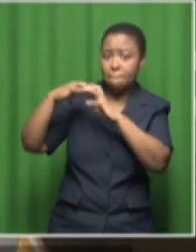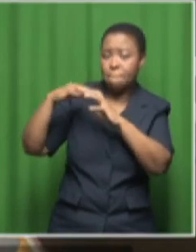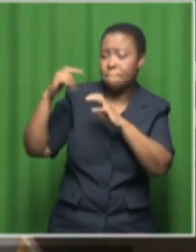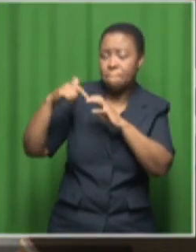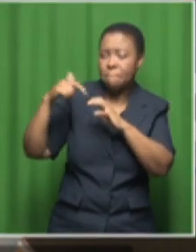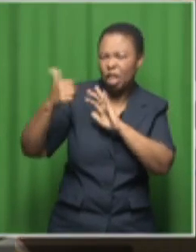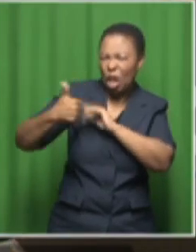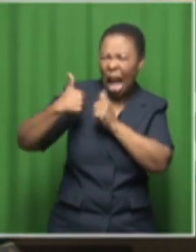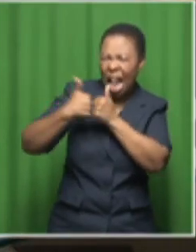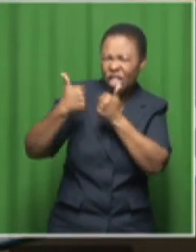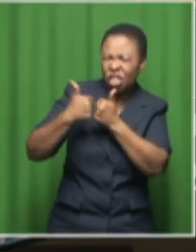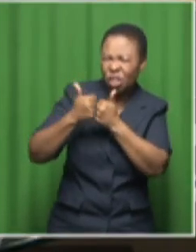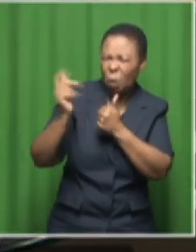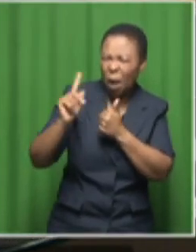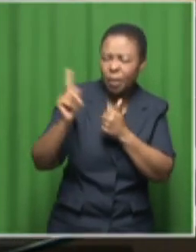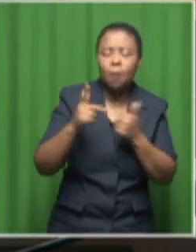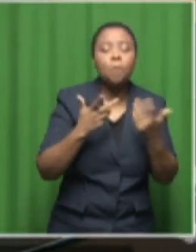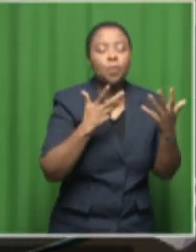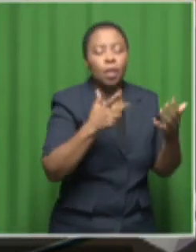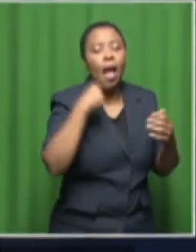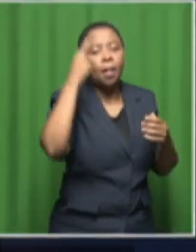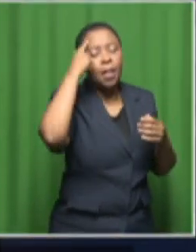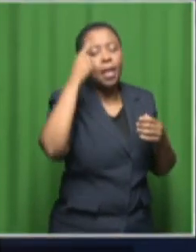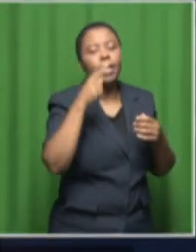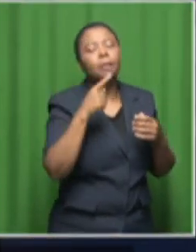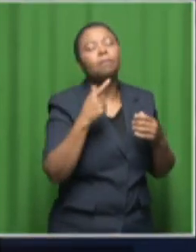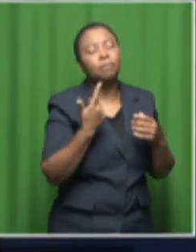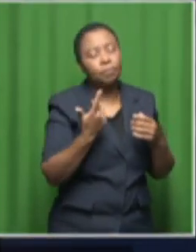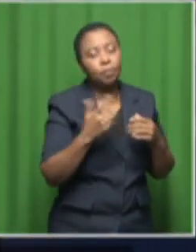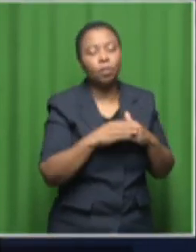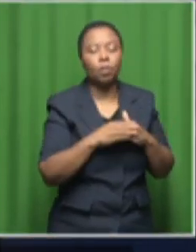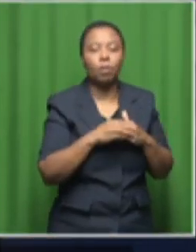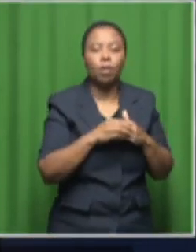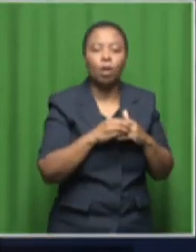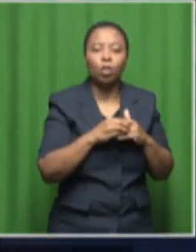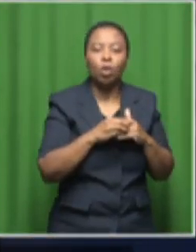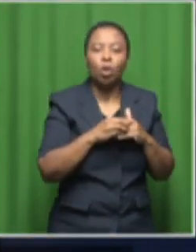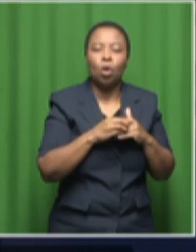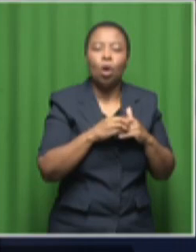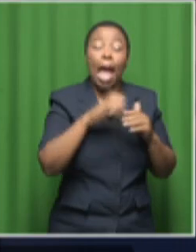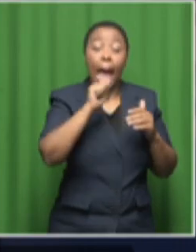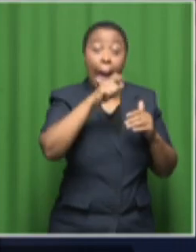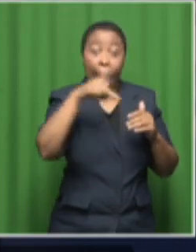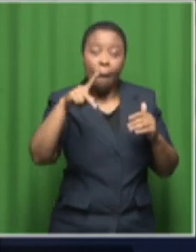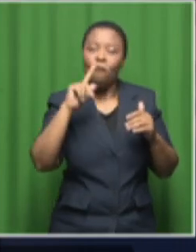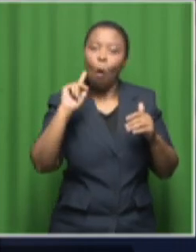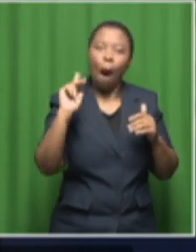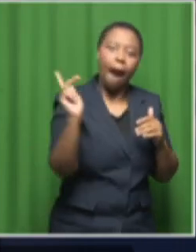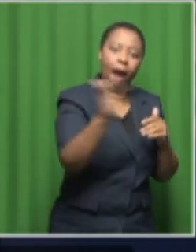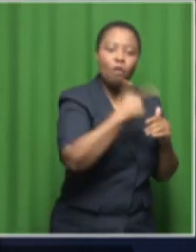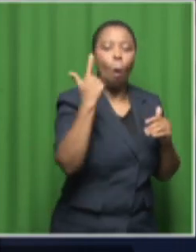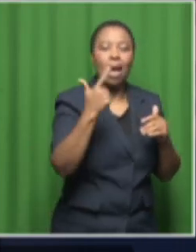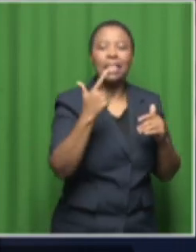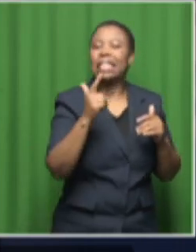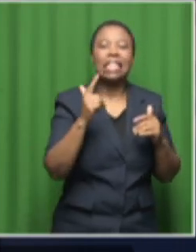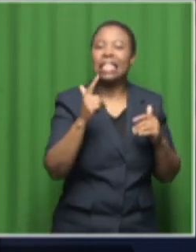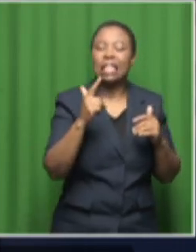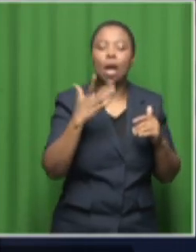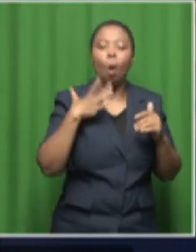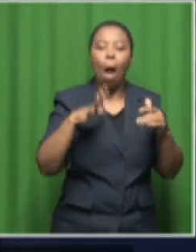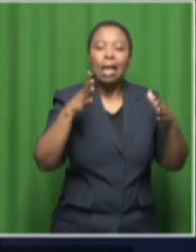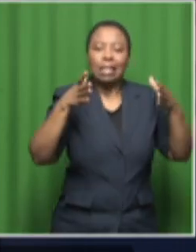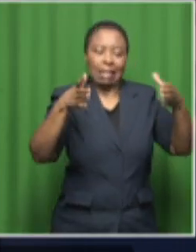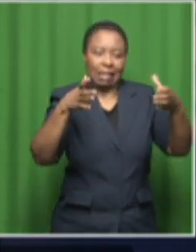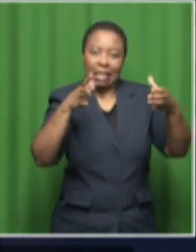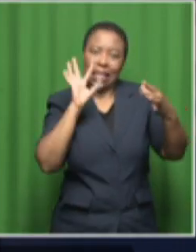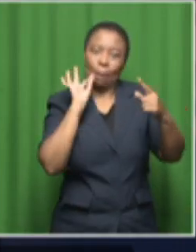So I think, given that what we're trying to do is, we're not trying to build an app for everyone. That's exactly what we're avoiding. We're trying to build an app around